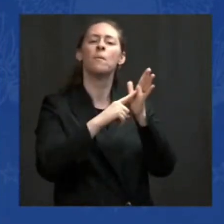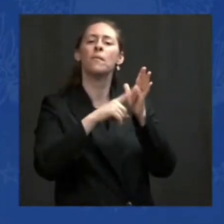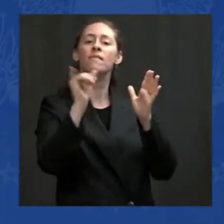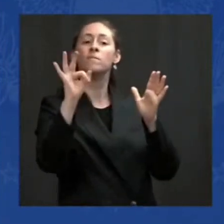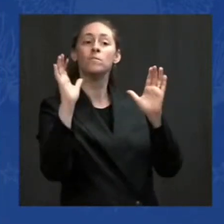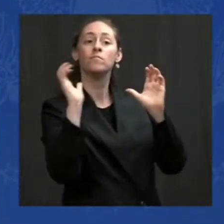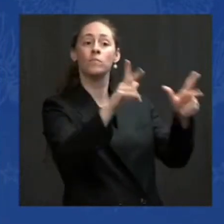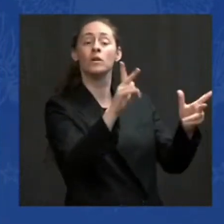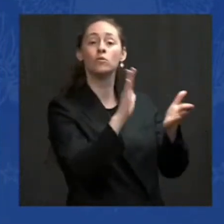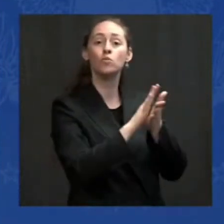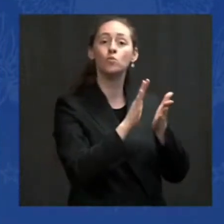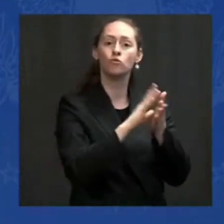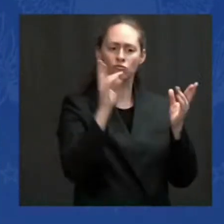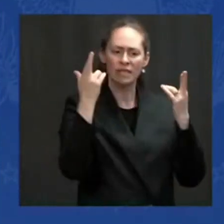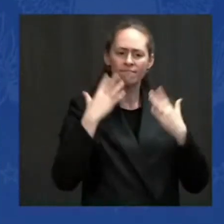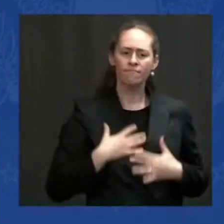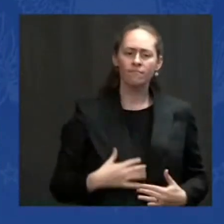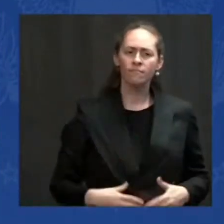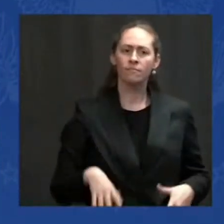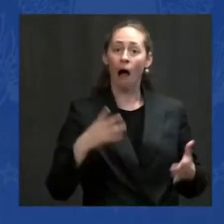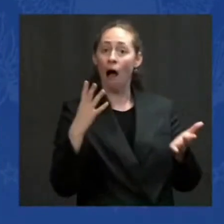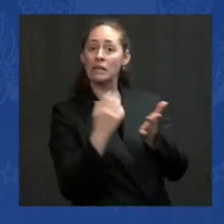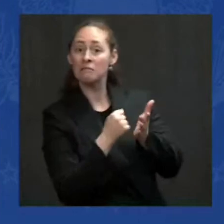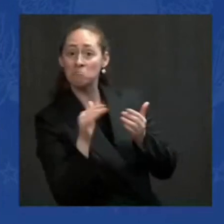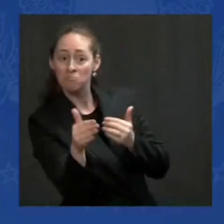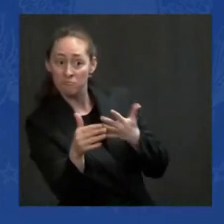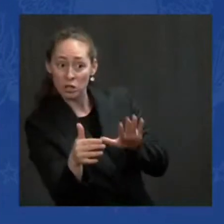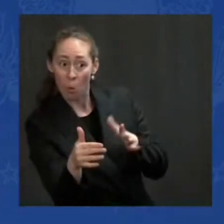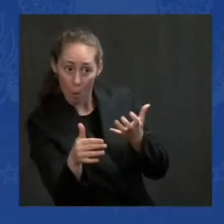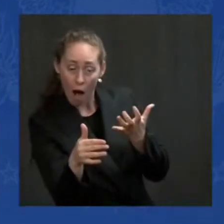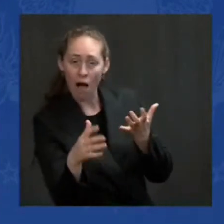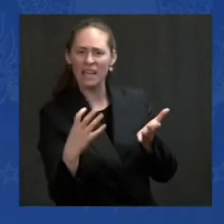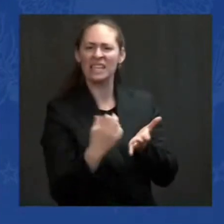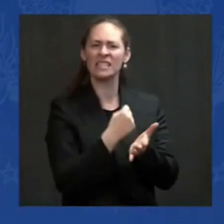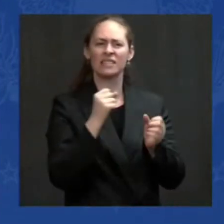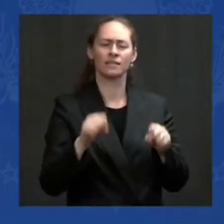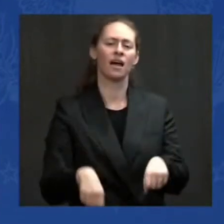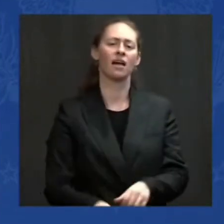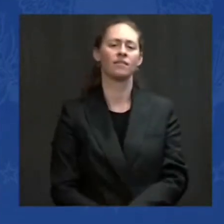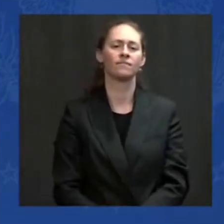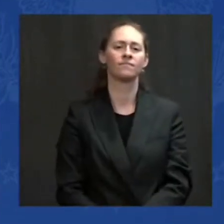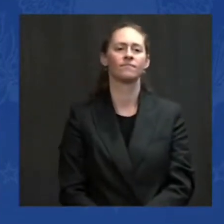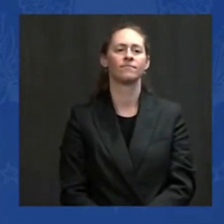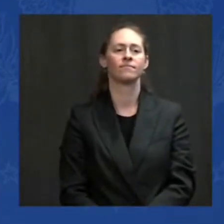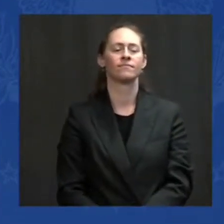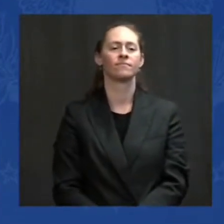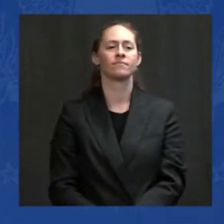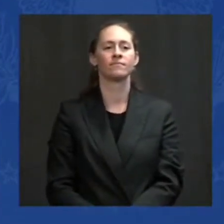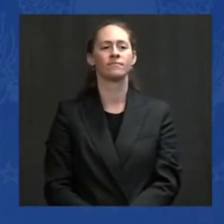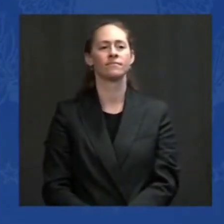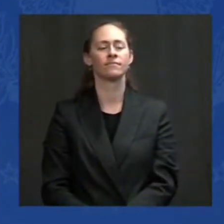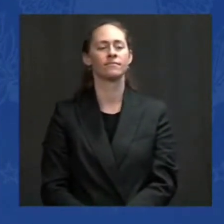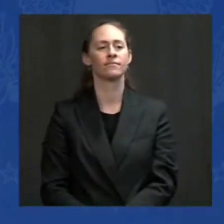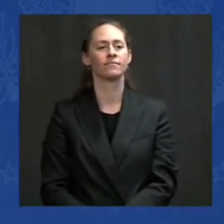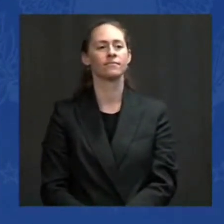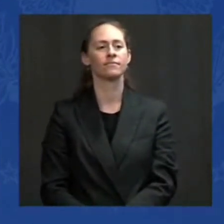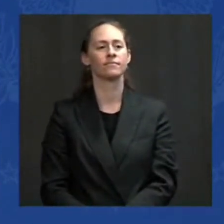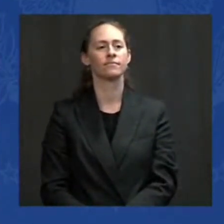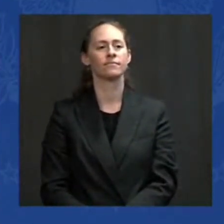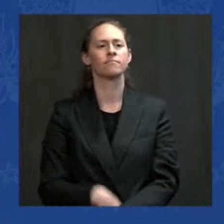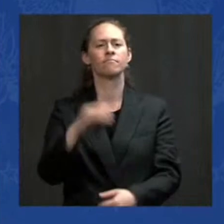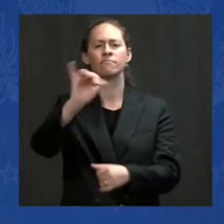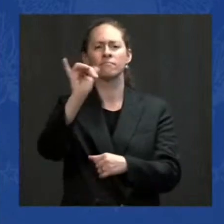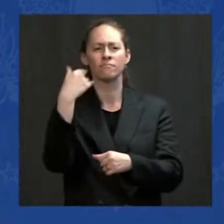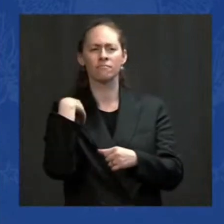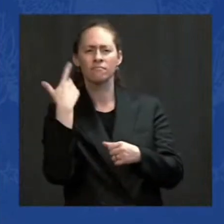fall sports. We will also intensify our efforts to bring vaccines to where many people spend the most